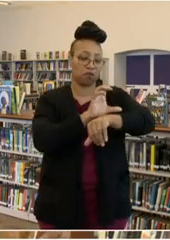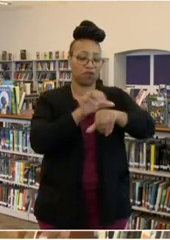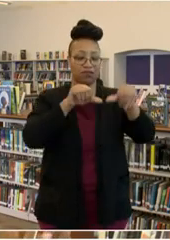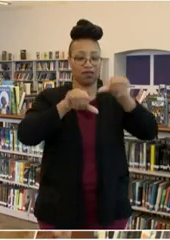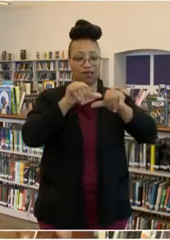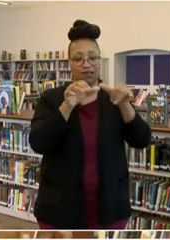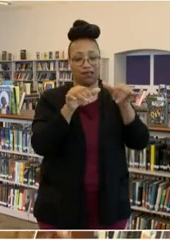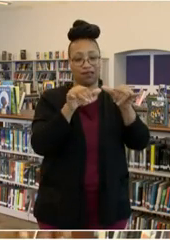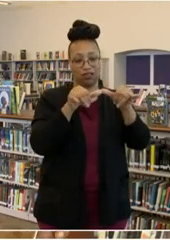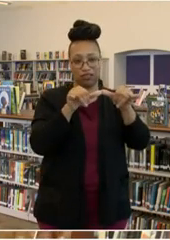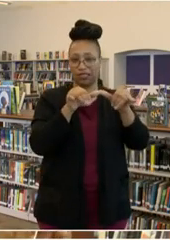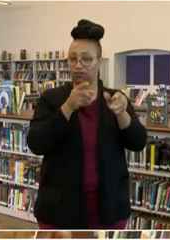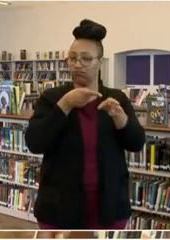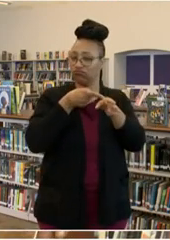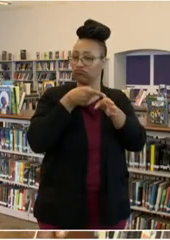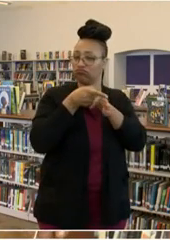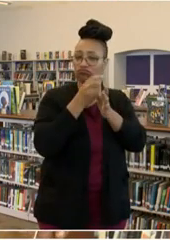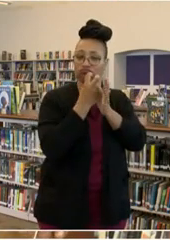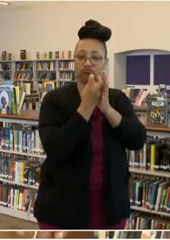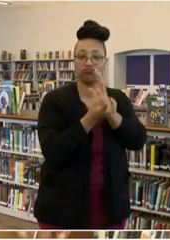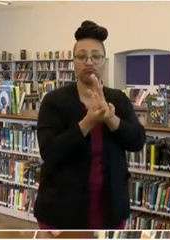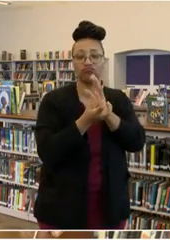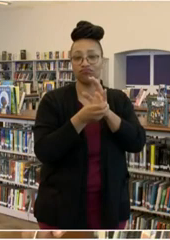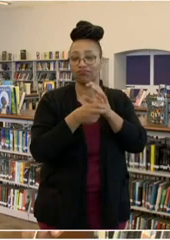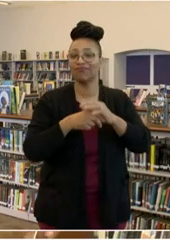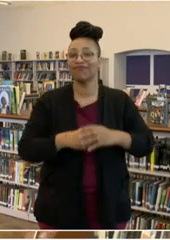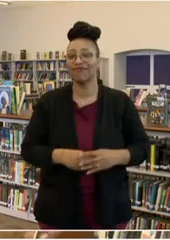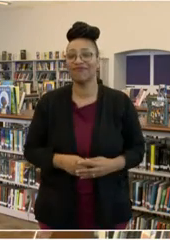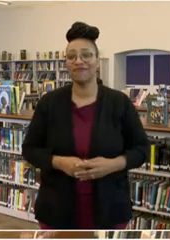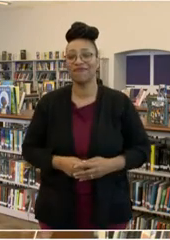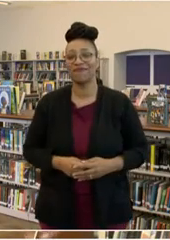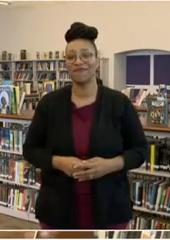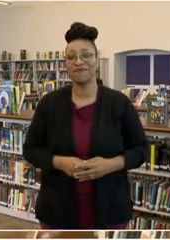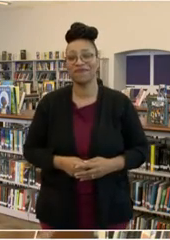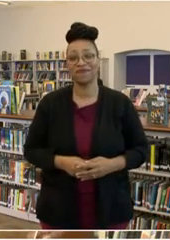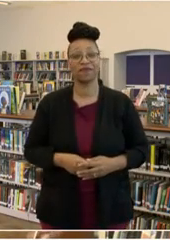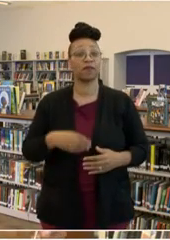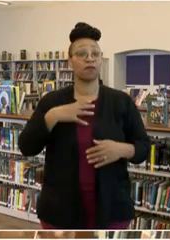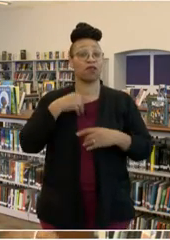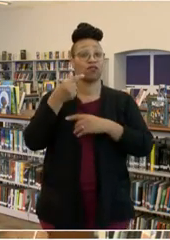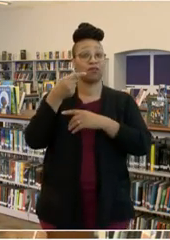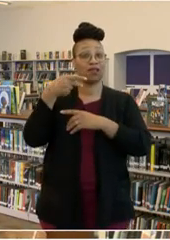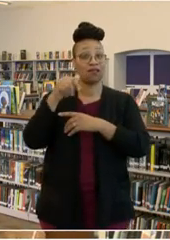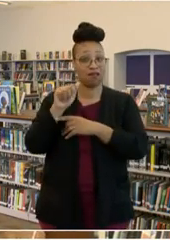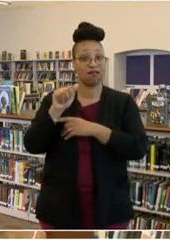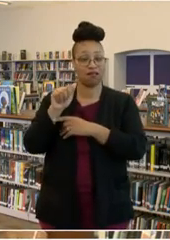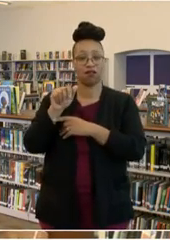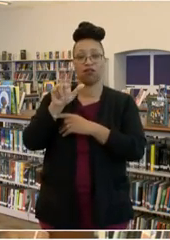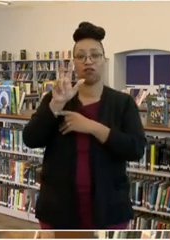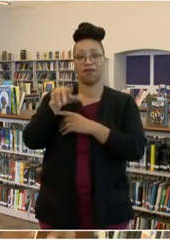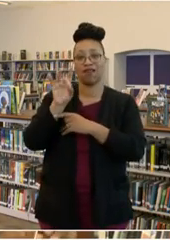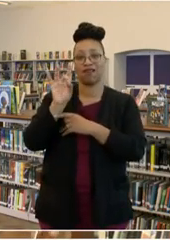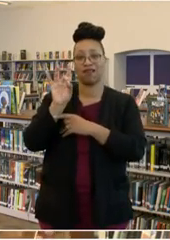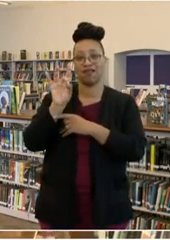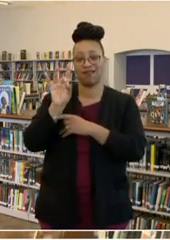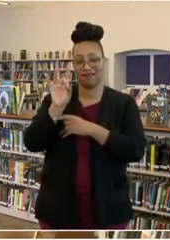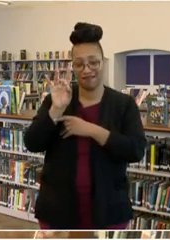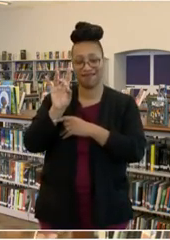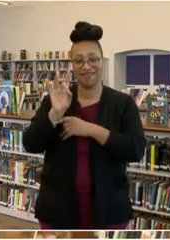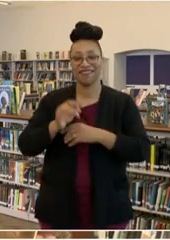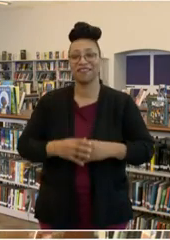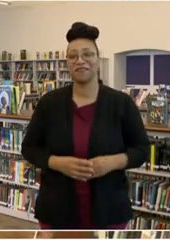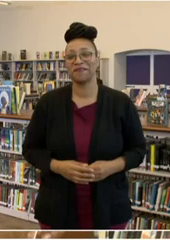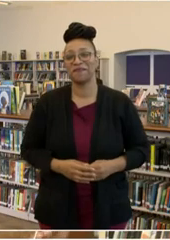GPA, have an academic award in education and JROTC awards, and participated in